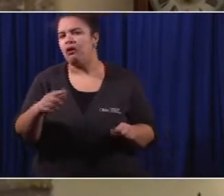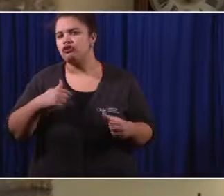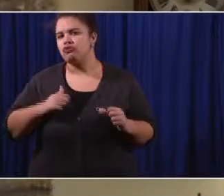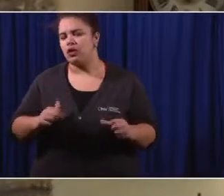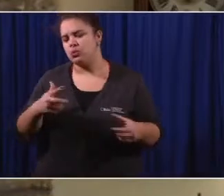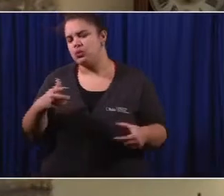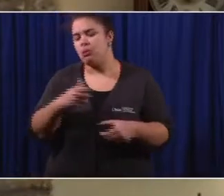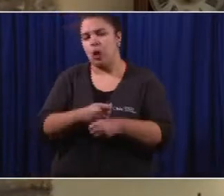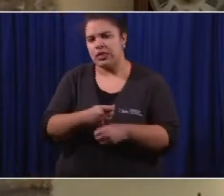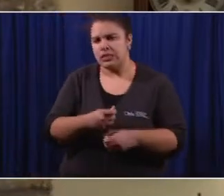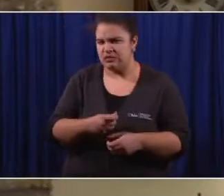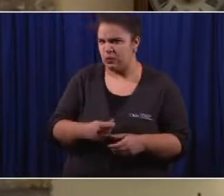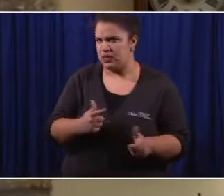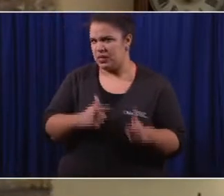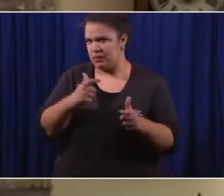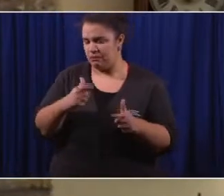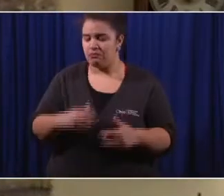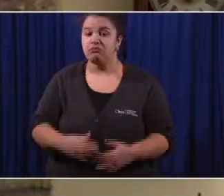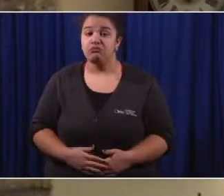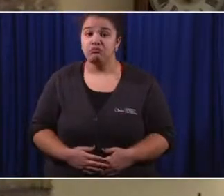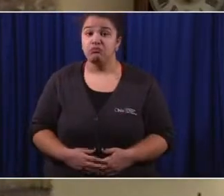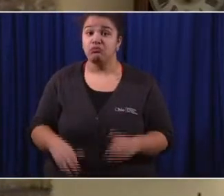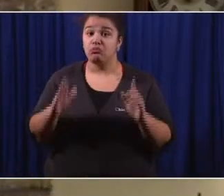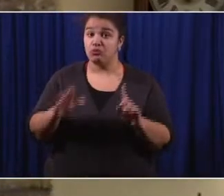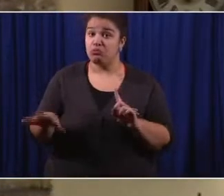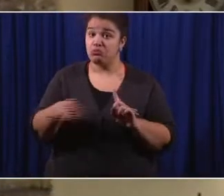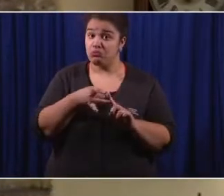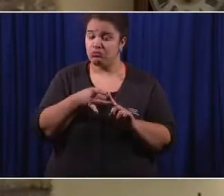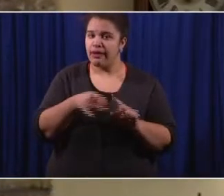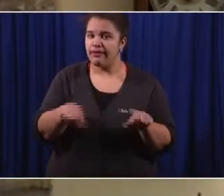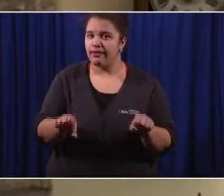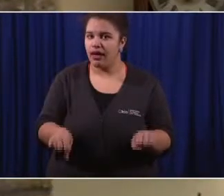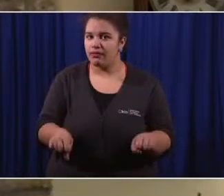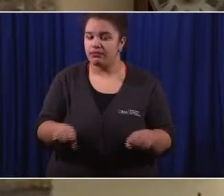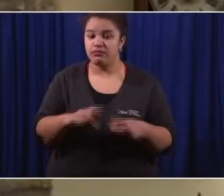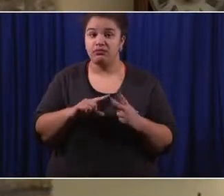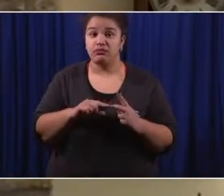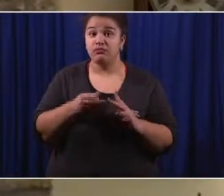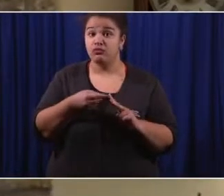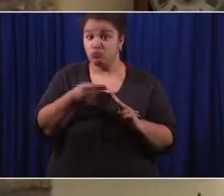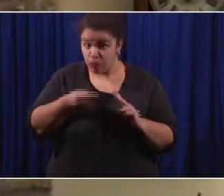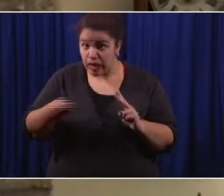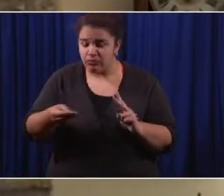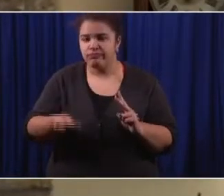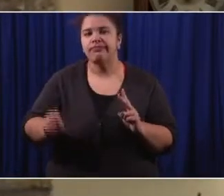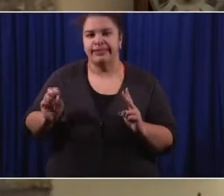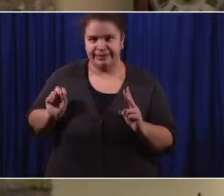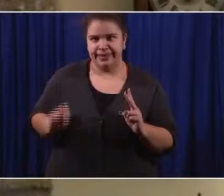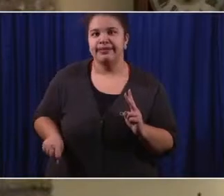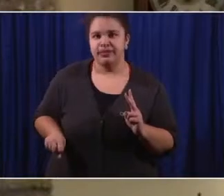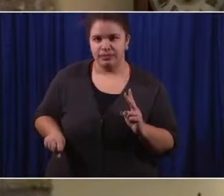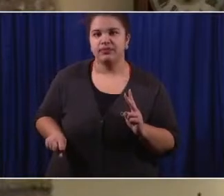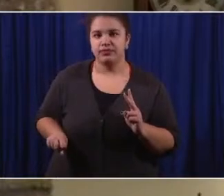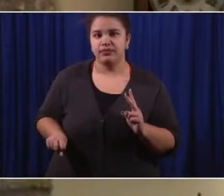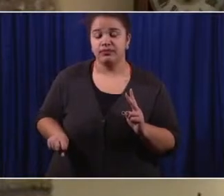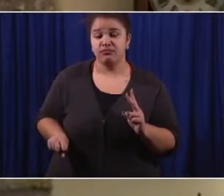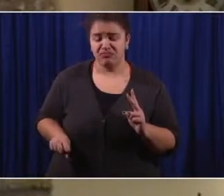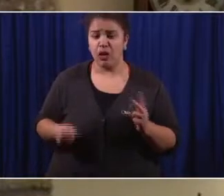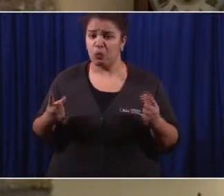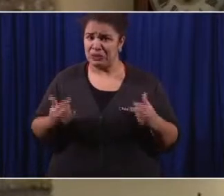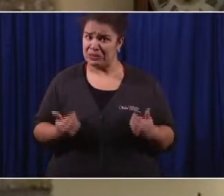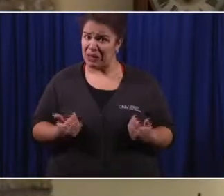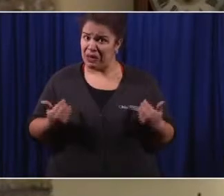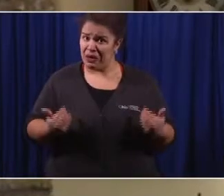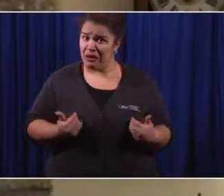We know they can get it. We know they can pass it. They can spread it. We also know that at that age,